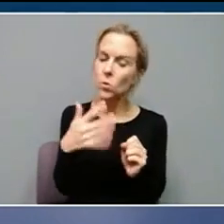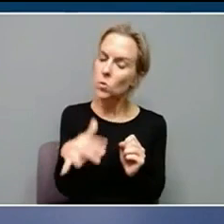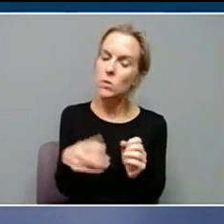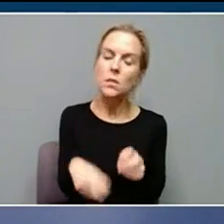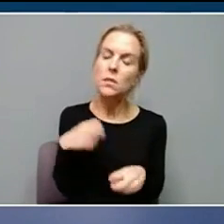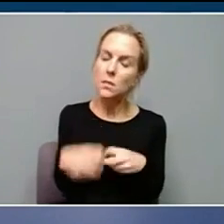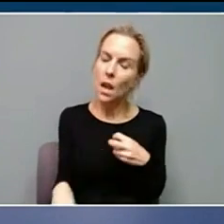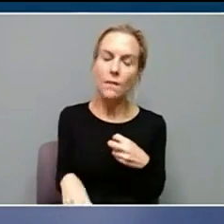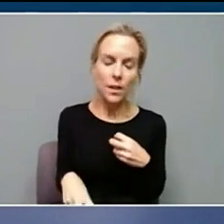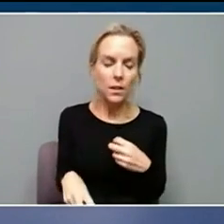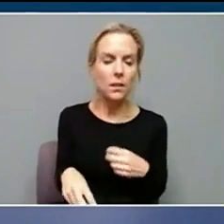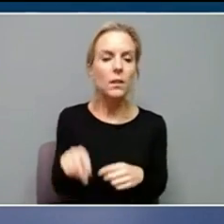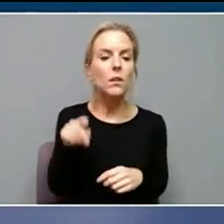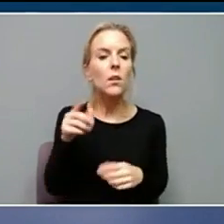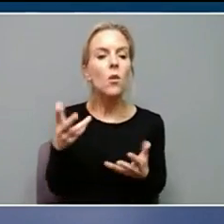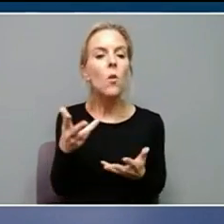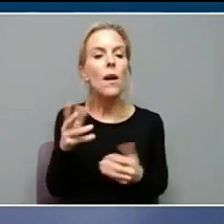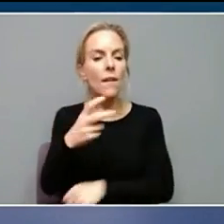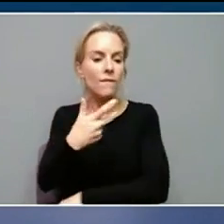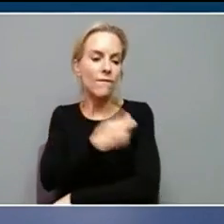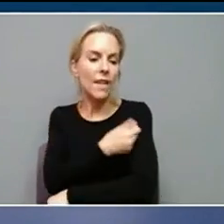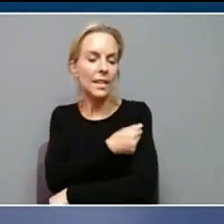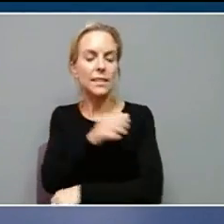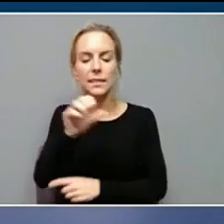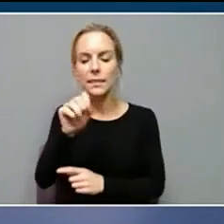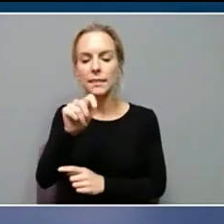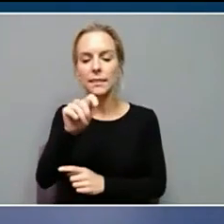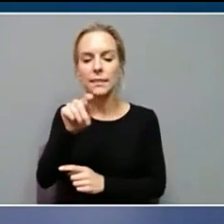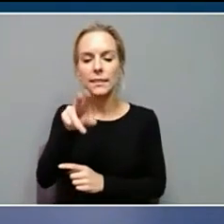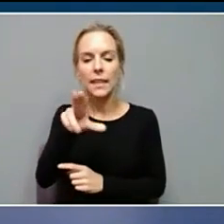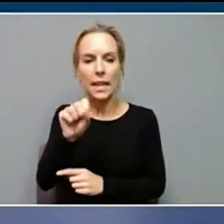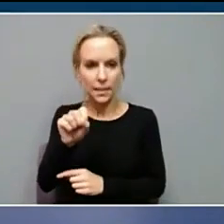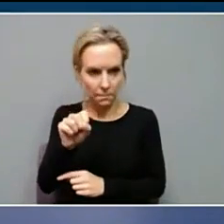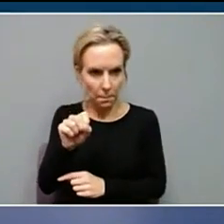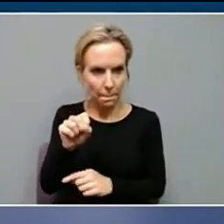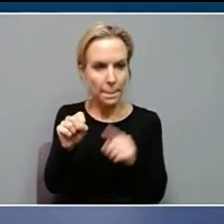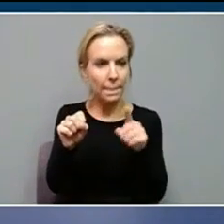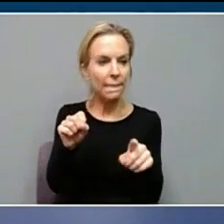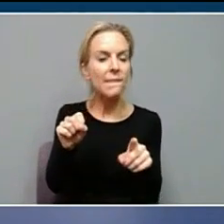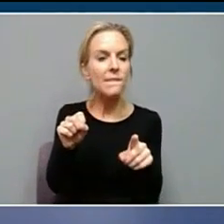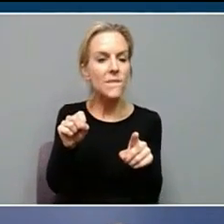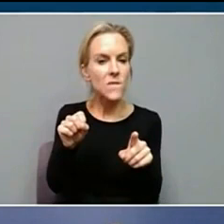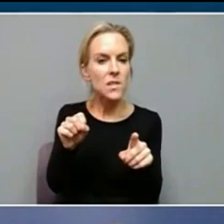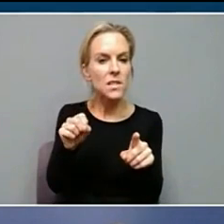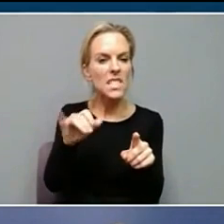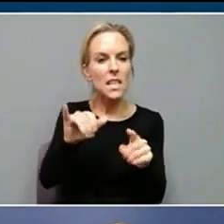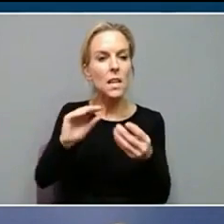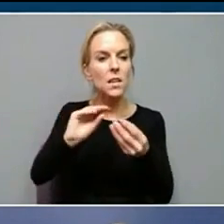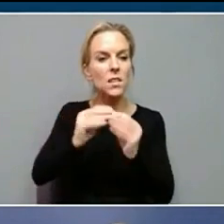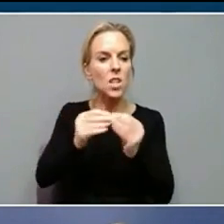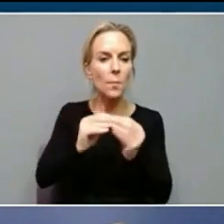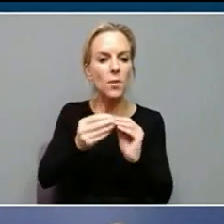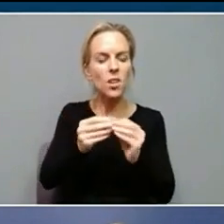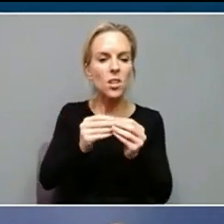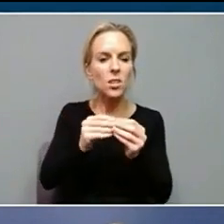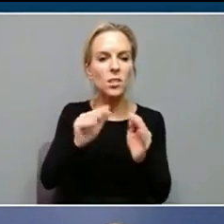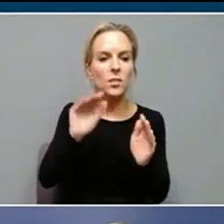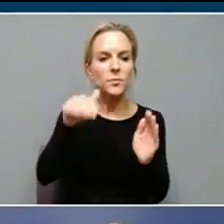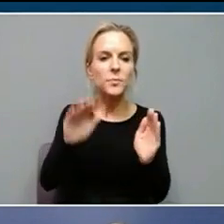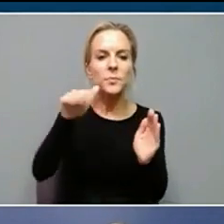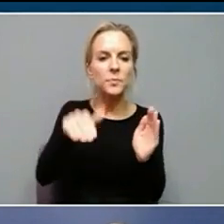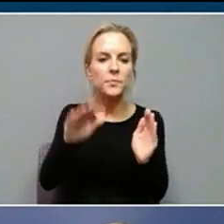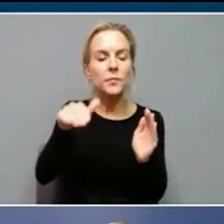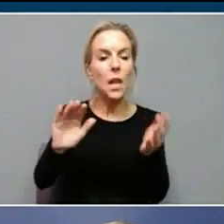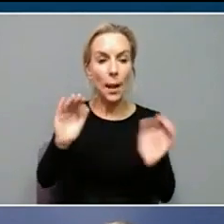look at vaccination status. Actually, this has bounced around a little bit, but compared